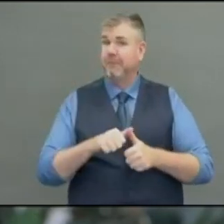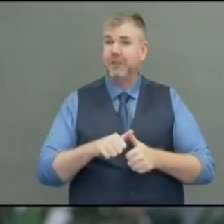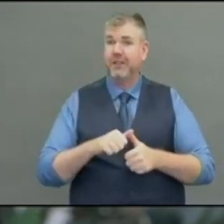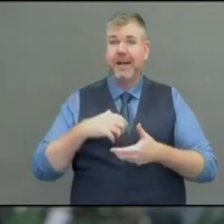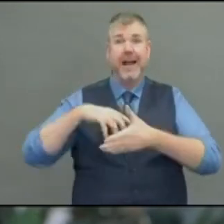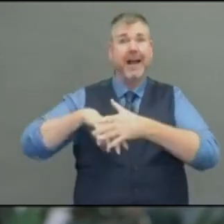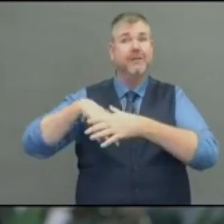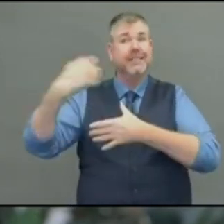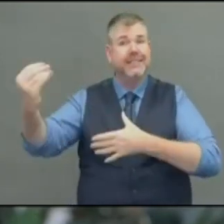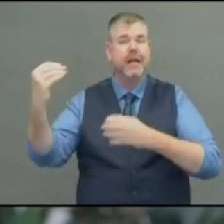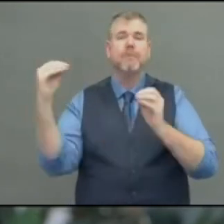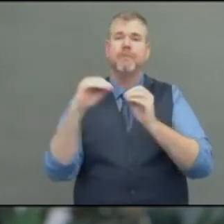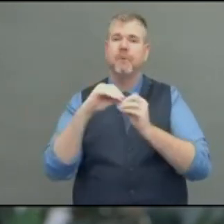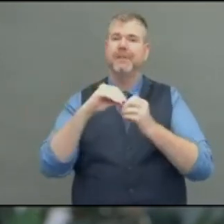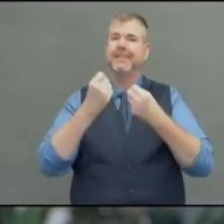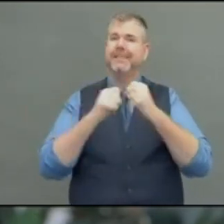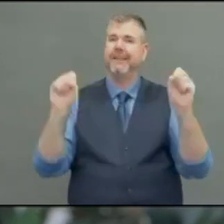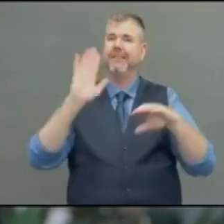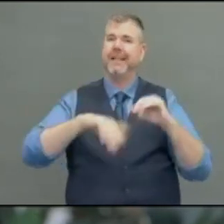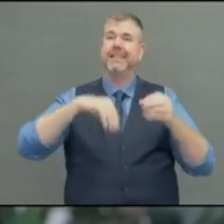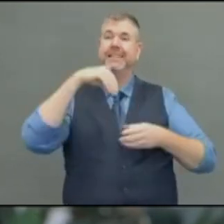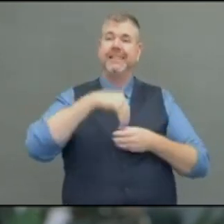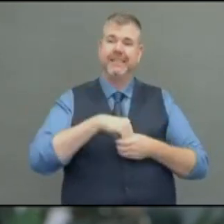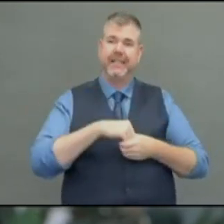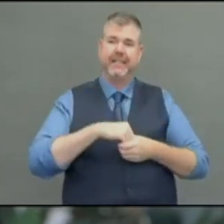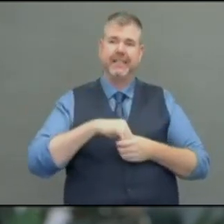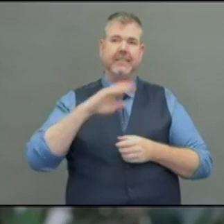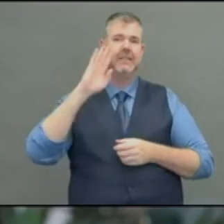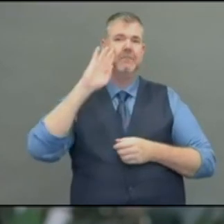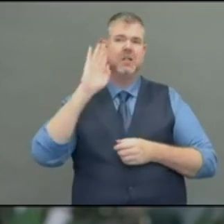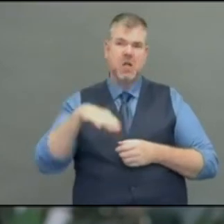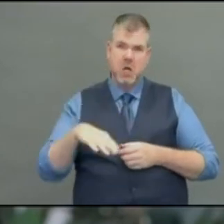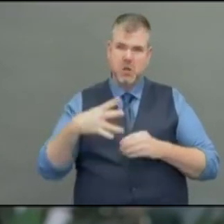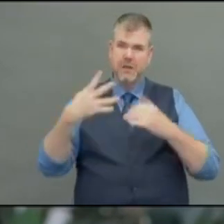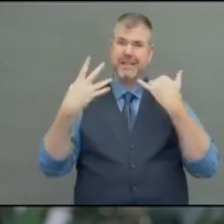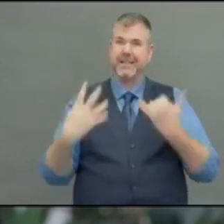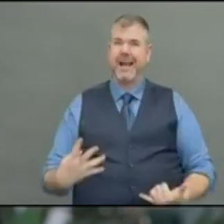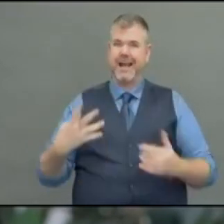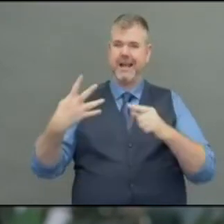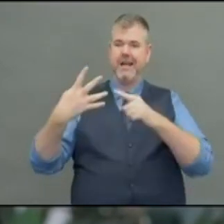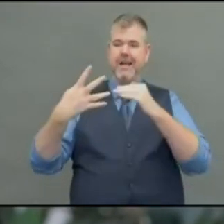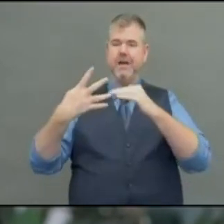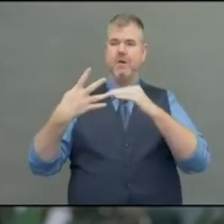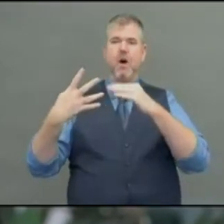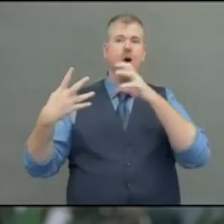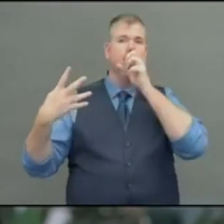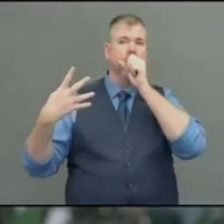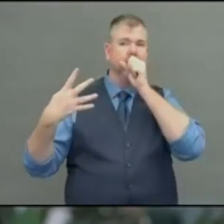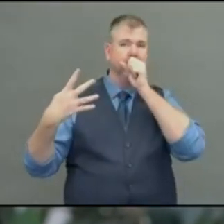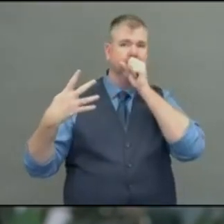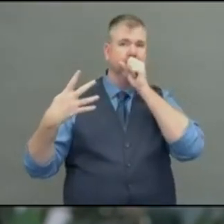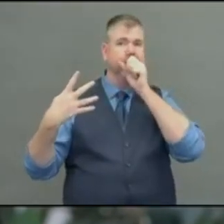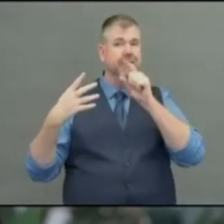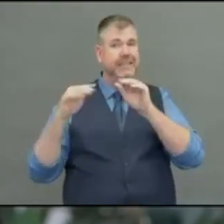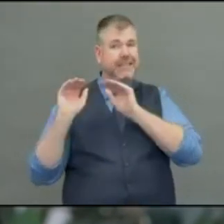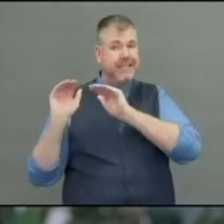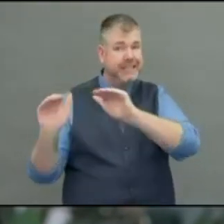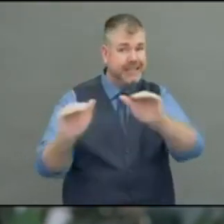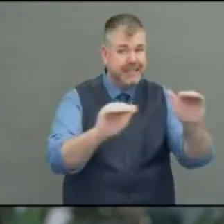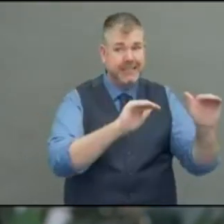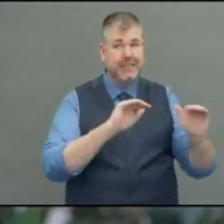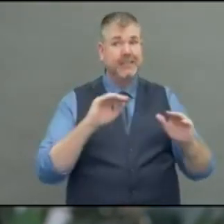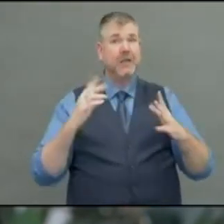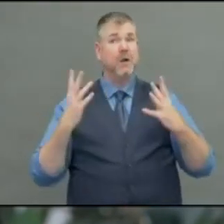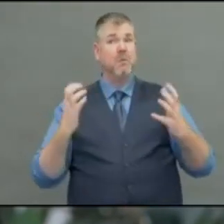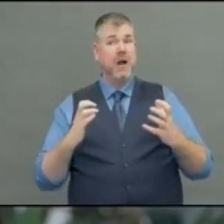than indoors. We know that we're now in the orange tier, but we want to remind you that if we want to continue to keep our loved